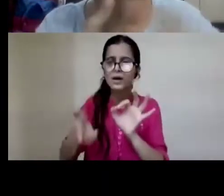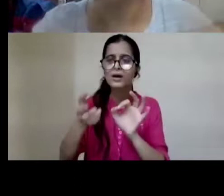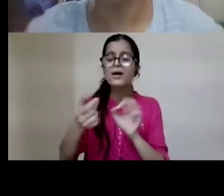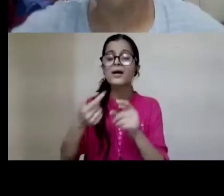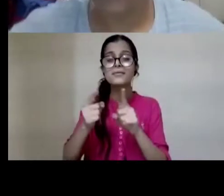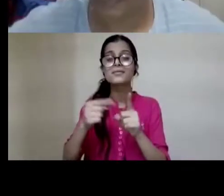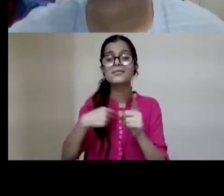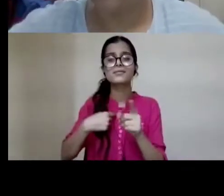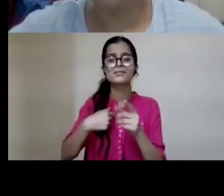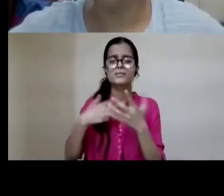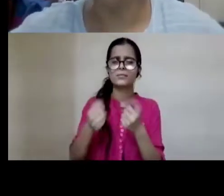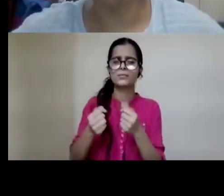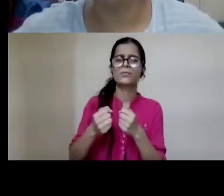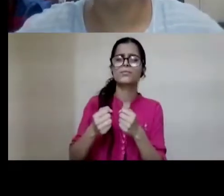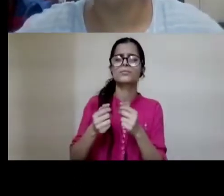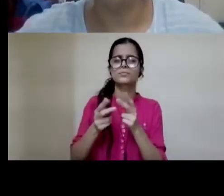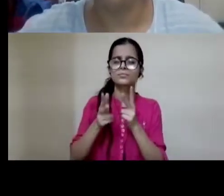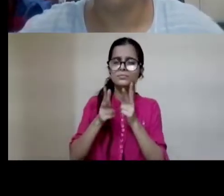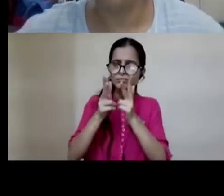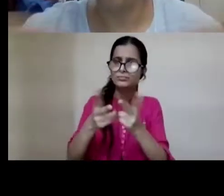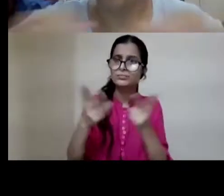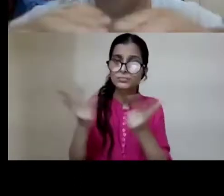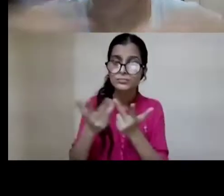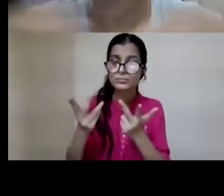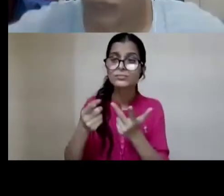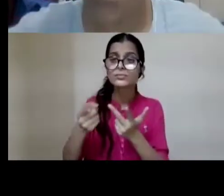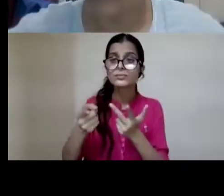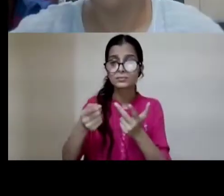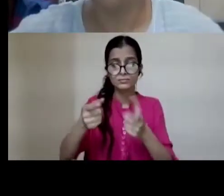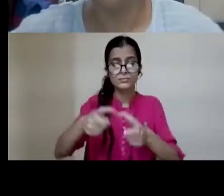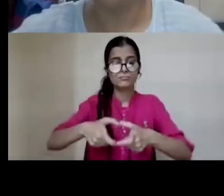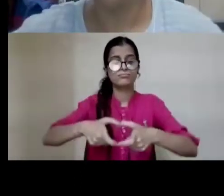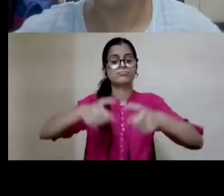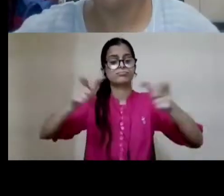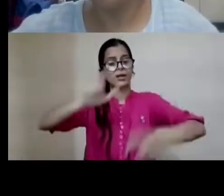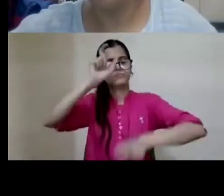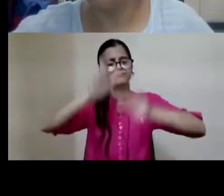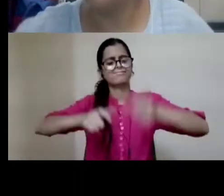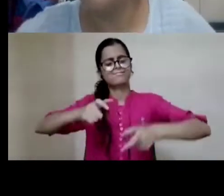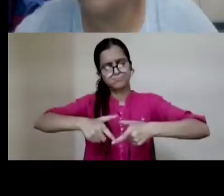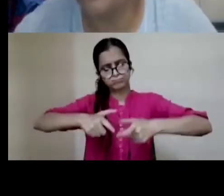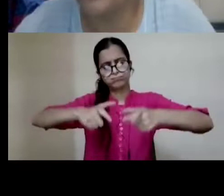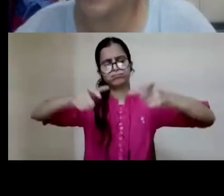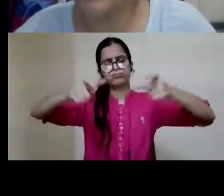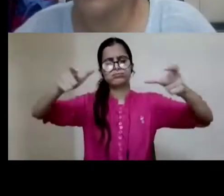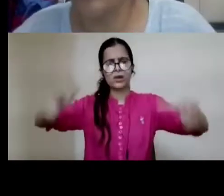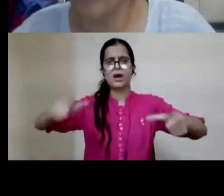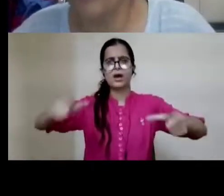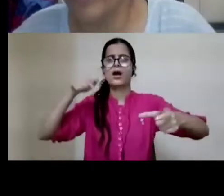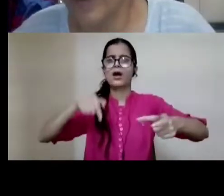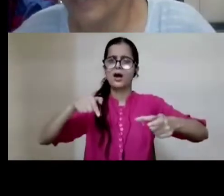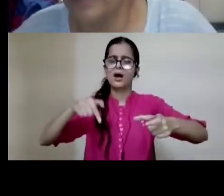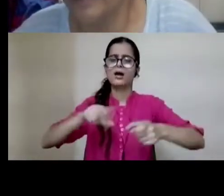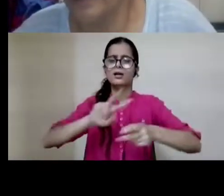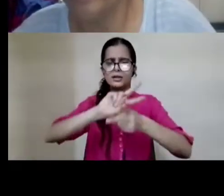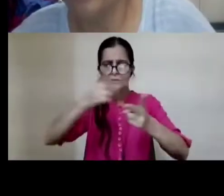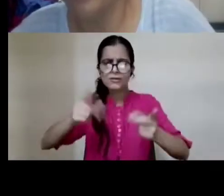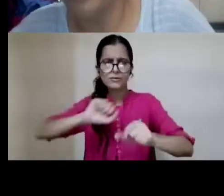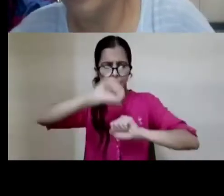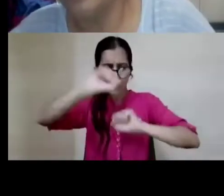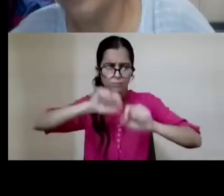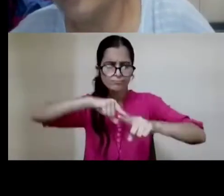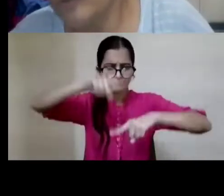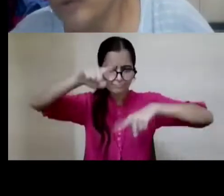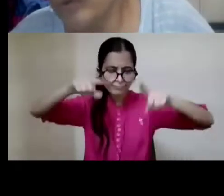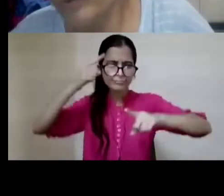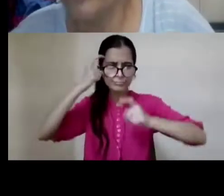there is a big continuum of large number of people who, for different kinds of criteria,